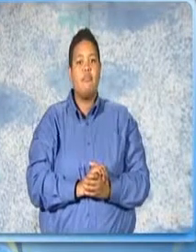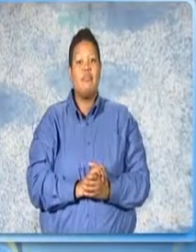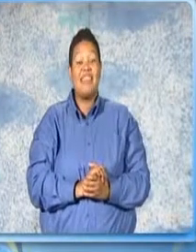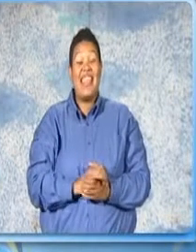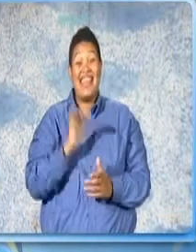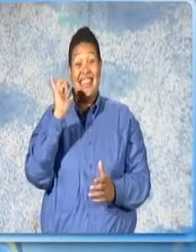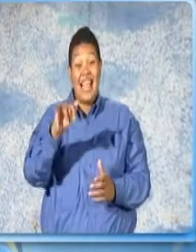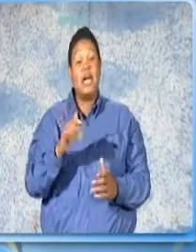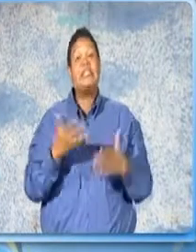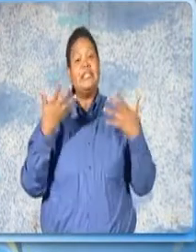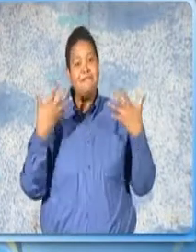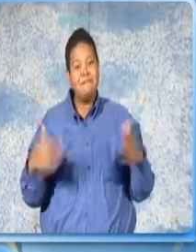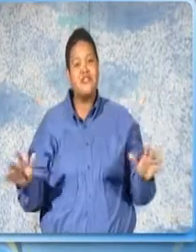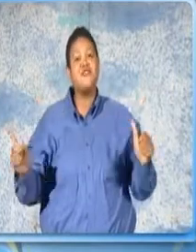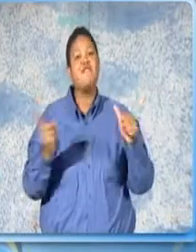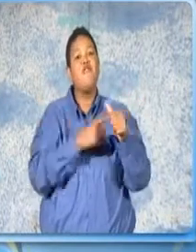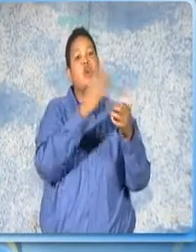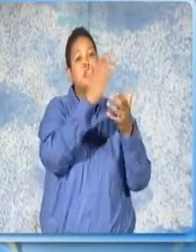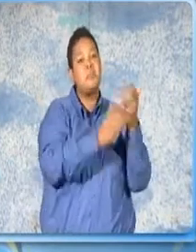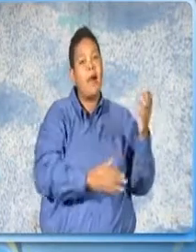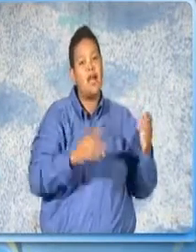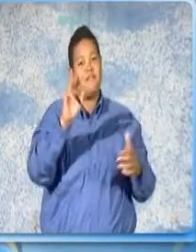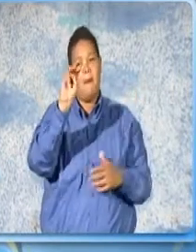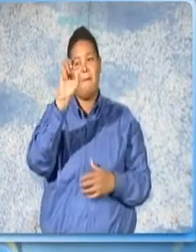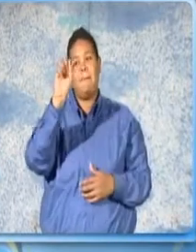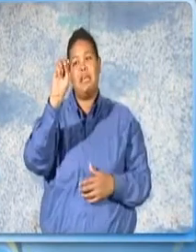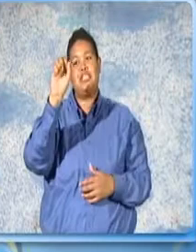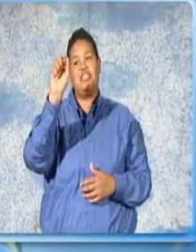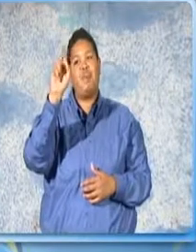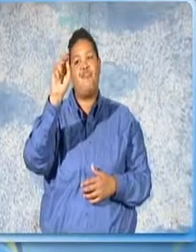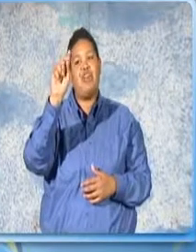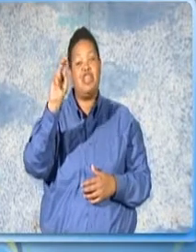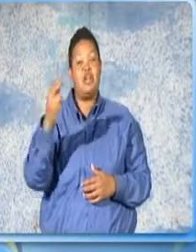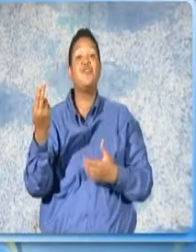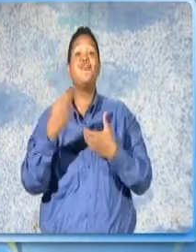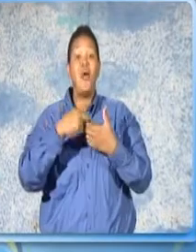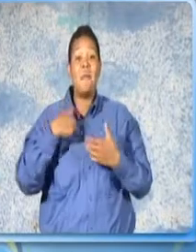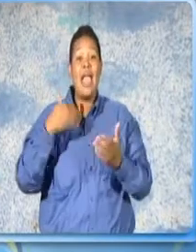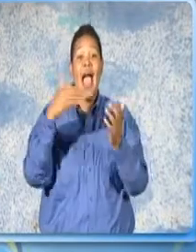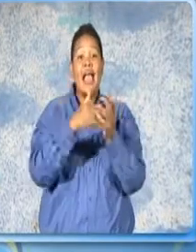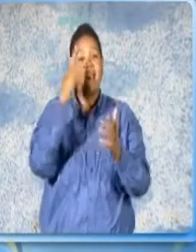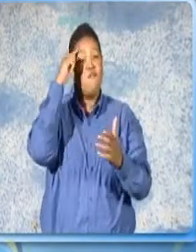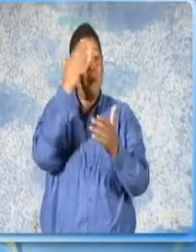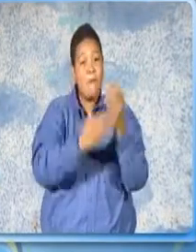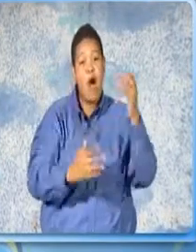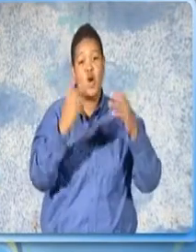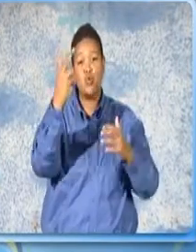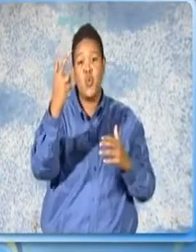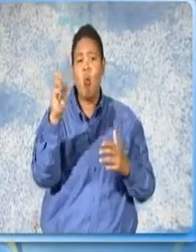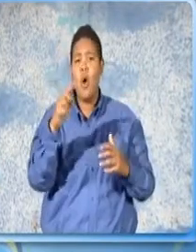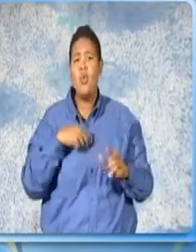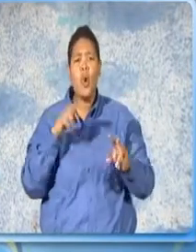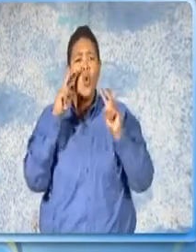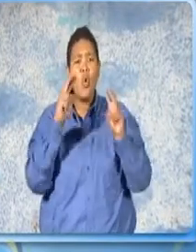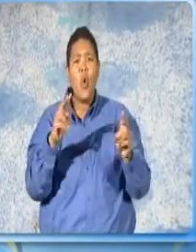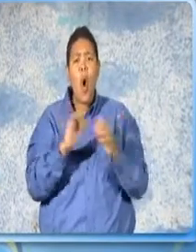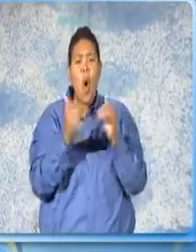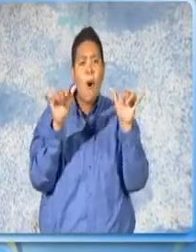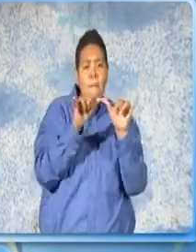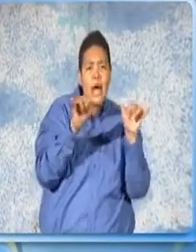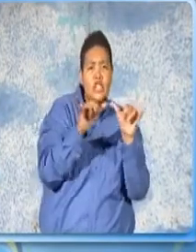That concludes the first part of mensuration. Join me again for part 2, where we will look at measurement